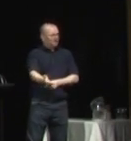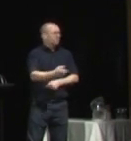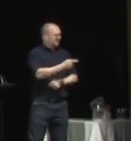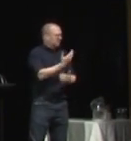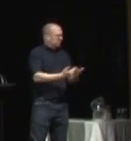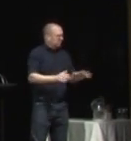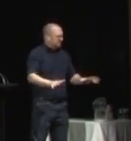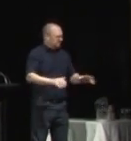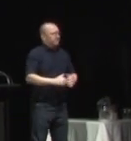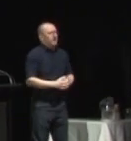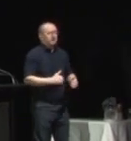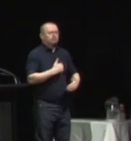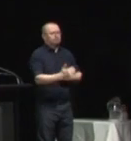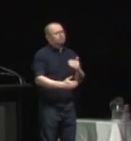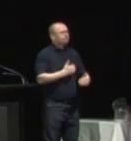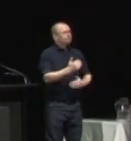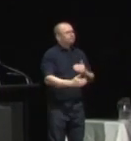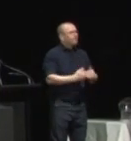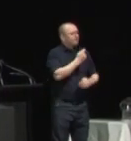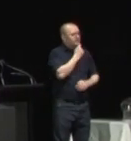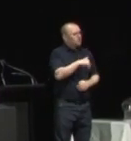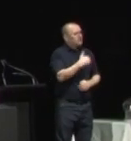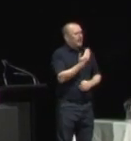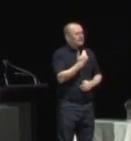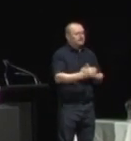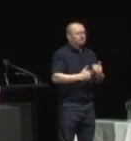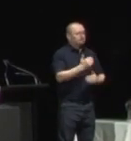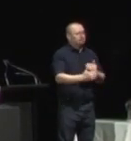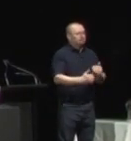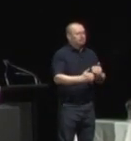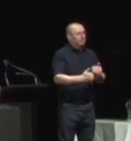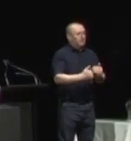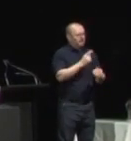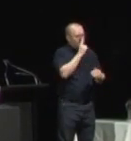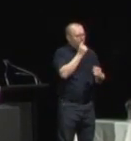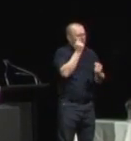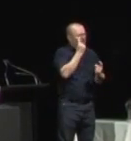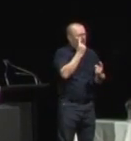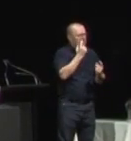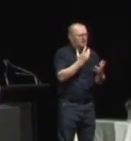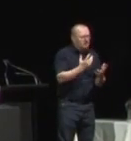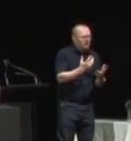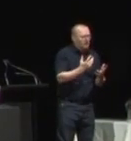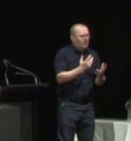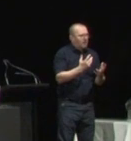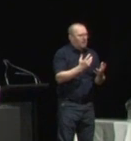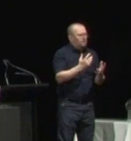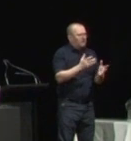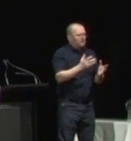the first few days, everyone in the class realized that by far the best work was happening not with the group assigned to